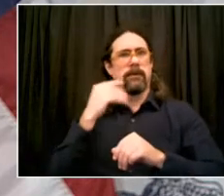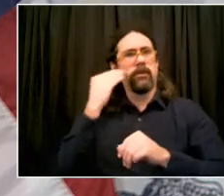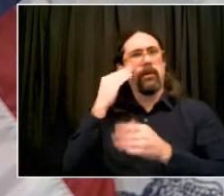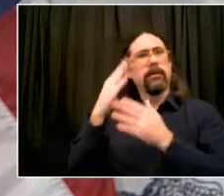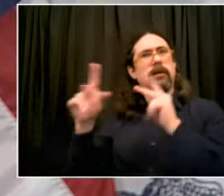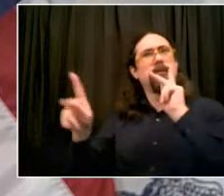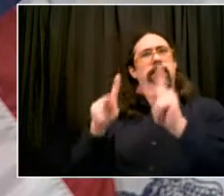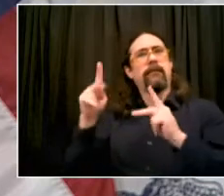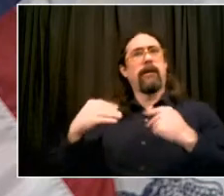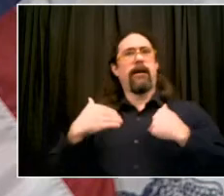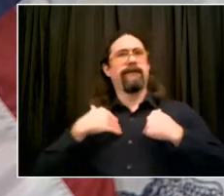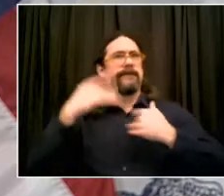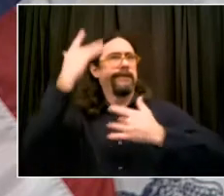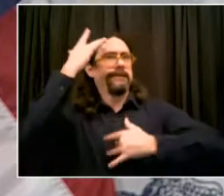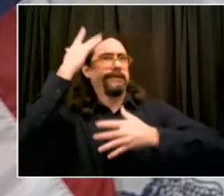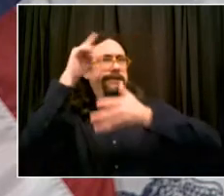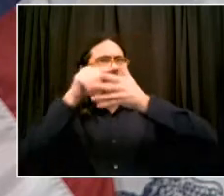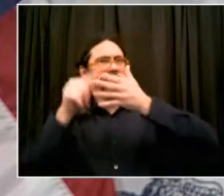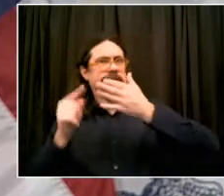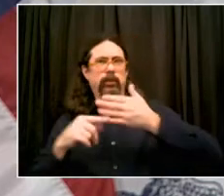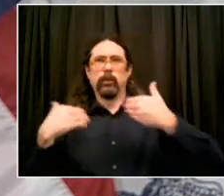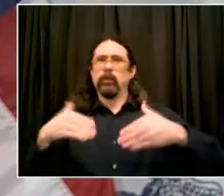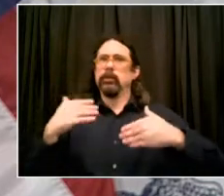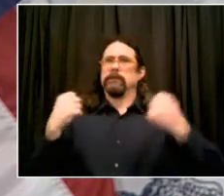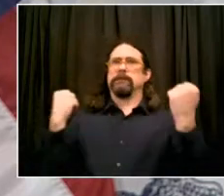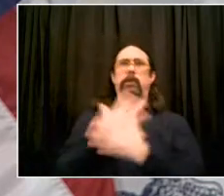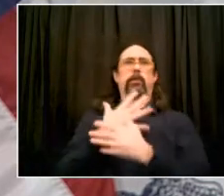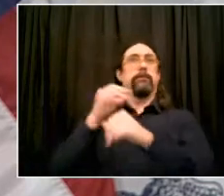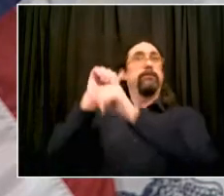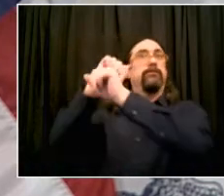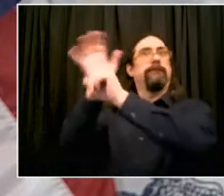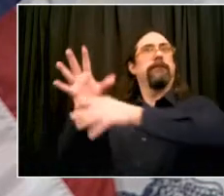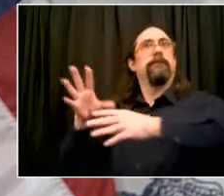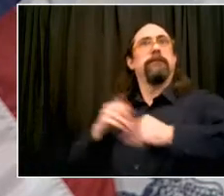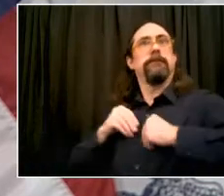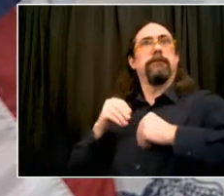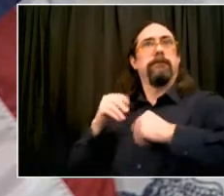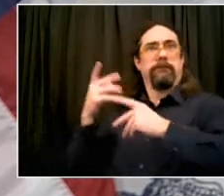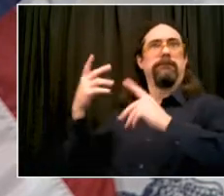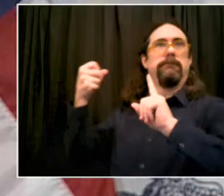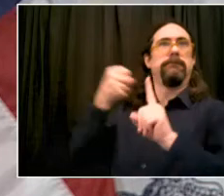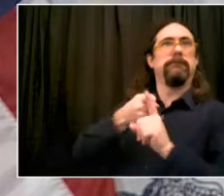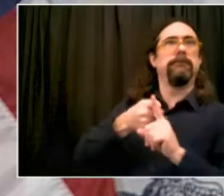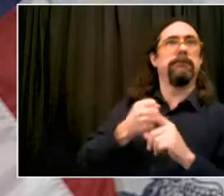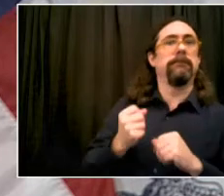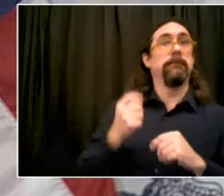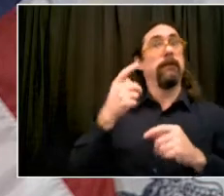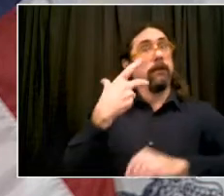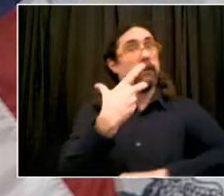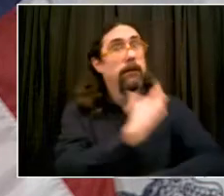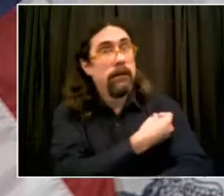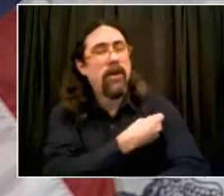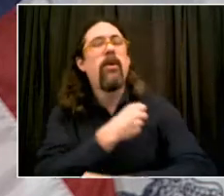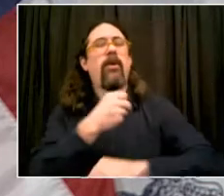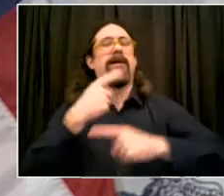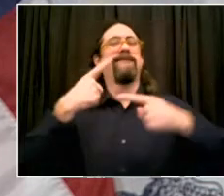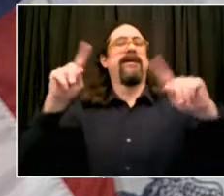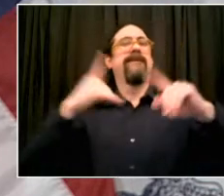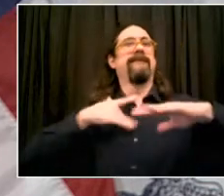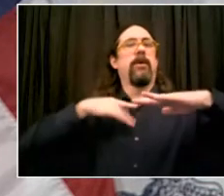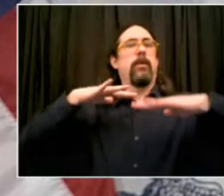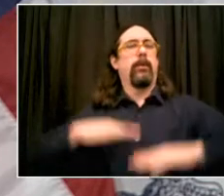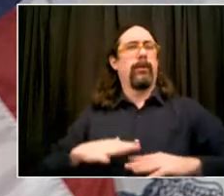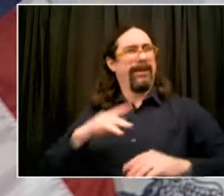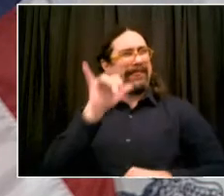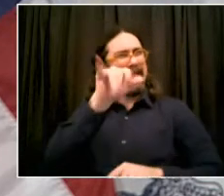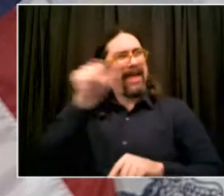mean so much to them. But I keep coming back to the point, we need the freedom to vaccinate. That means the federal government, state government, giving us the ability to use